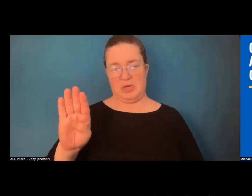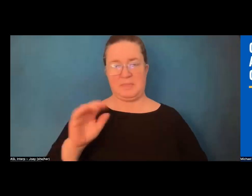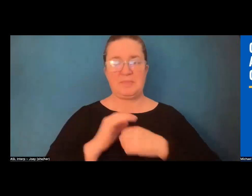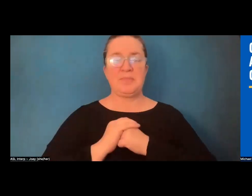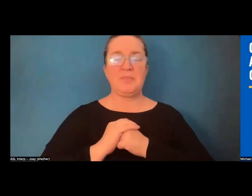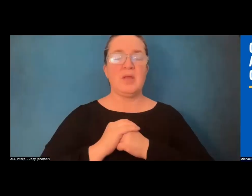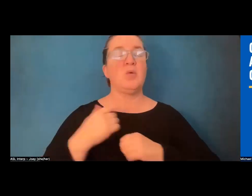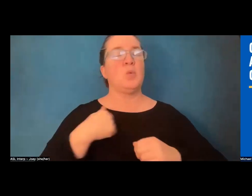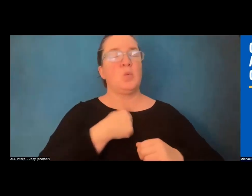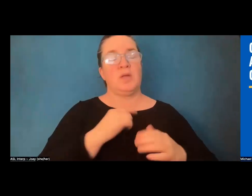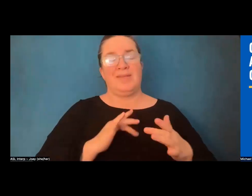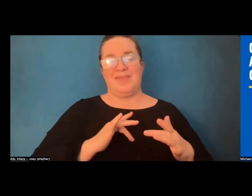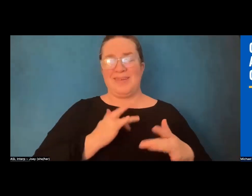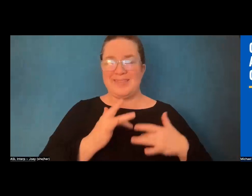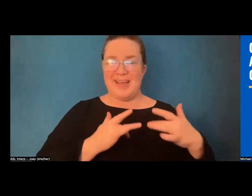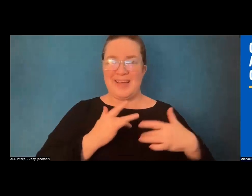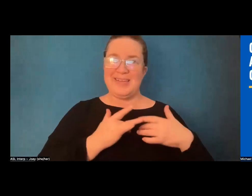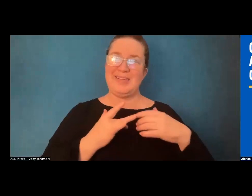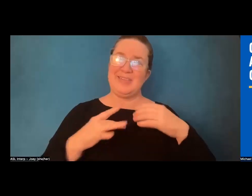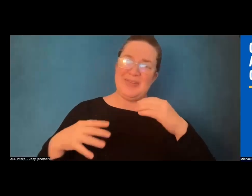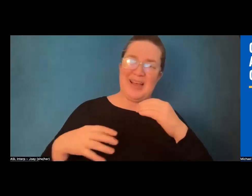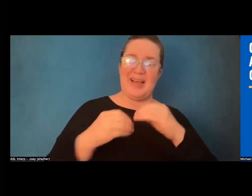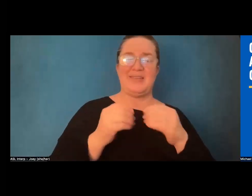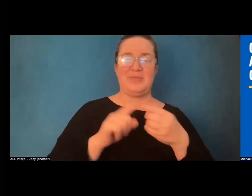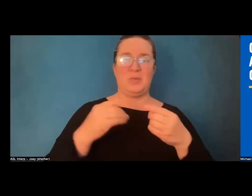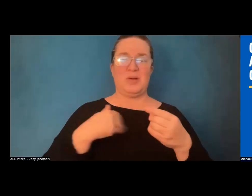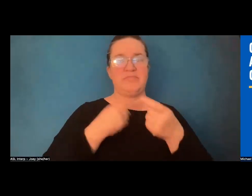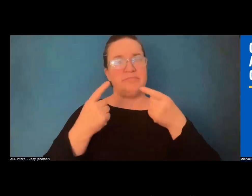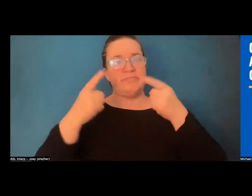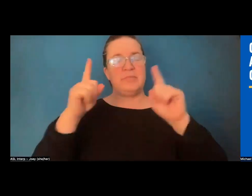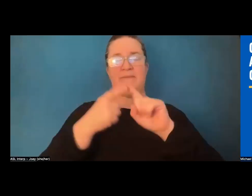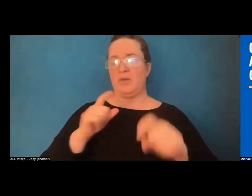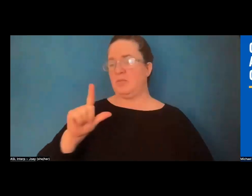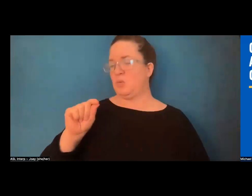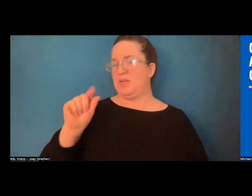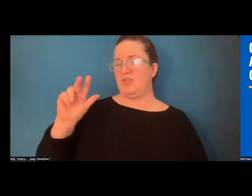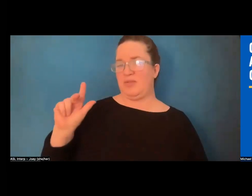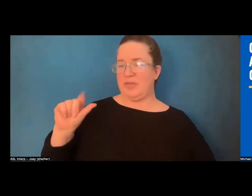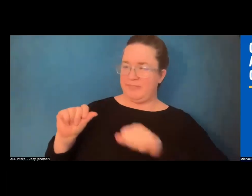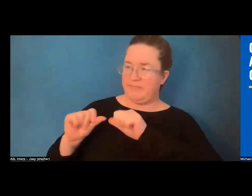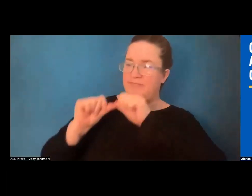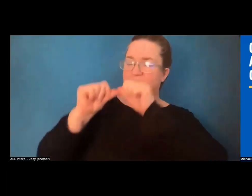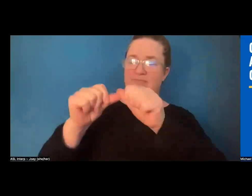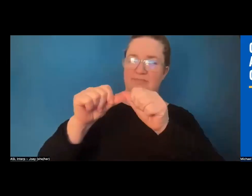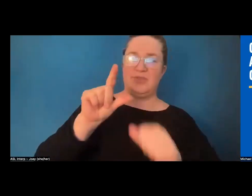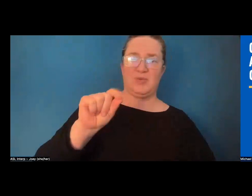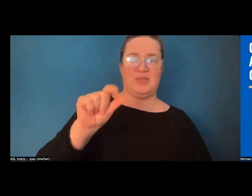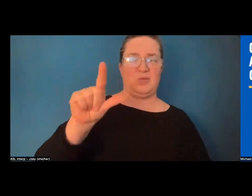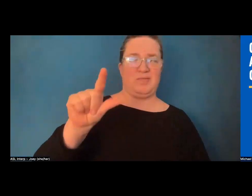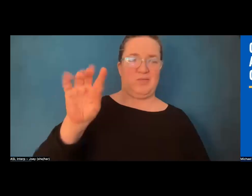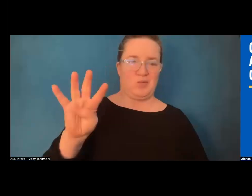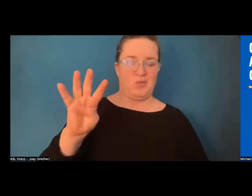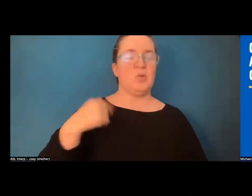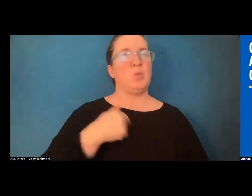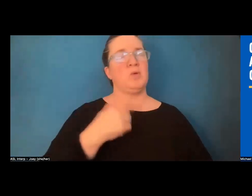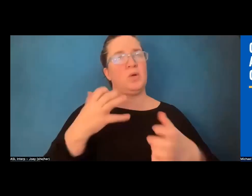work of our 2023 pilot. And the point of this is to continue to provide essential capital to